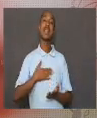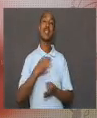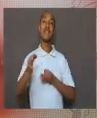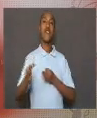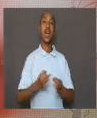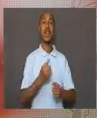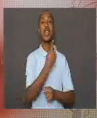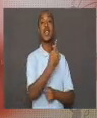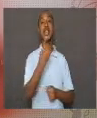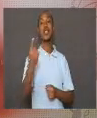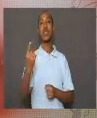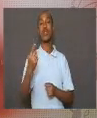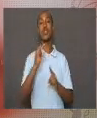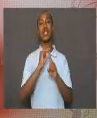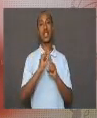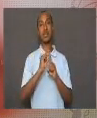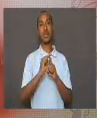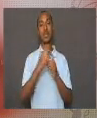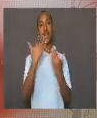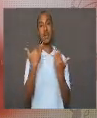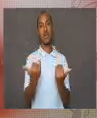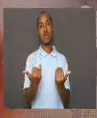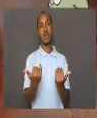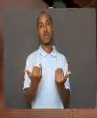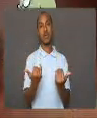define each of these terms now.